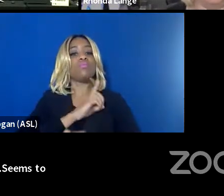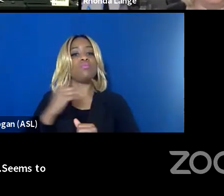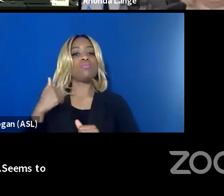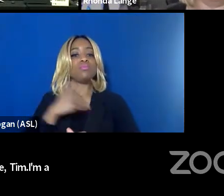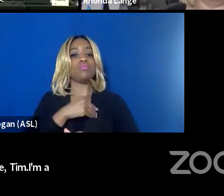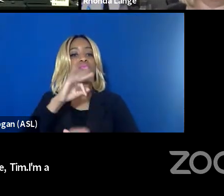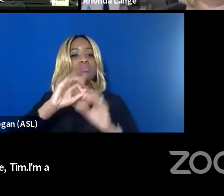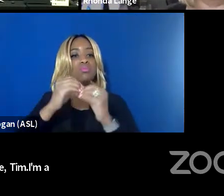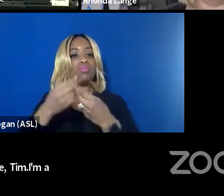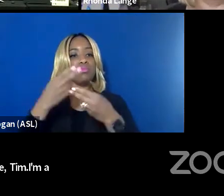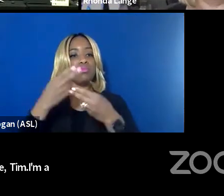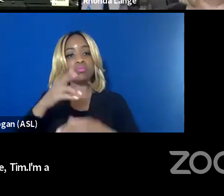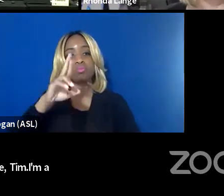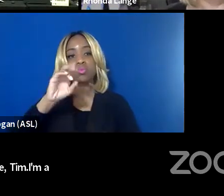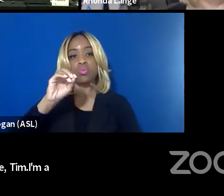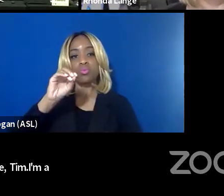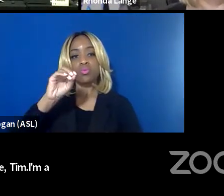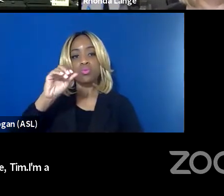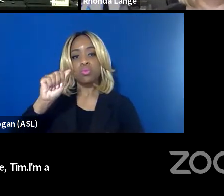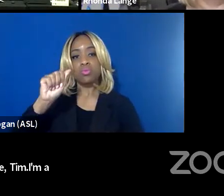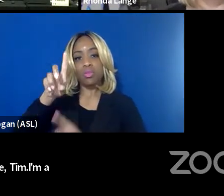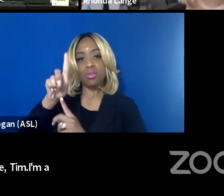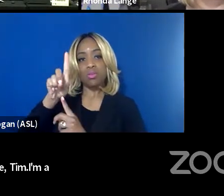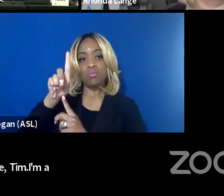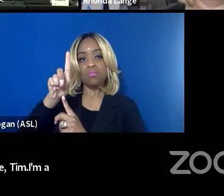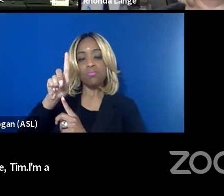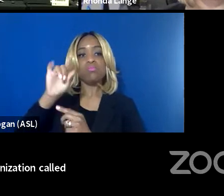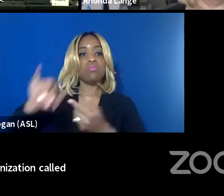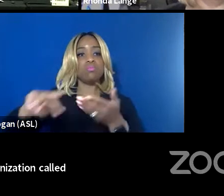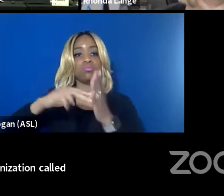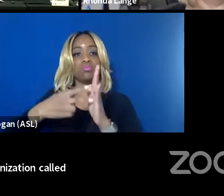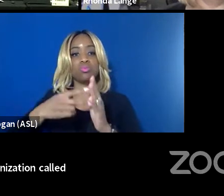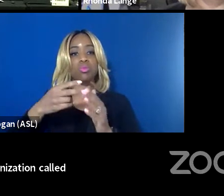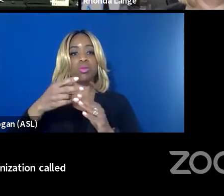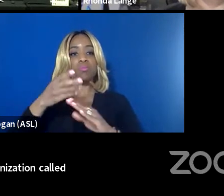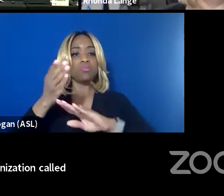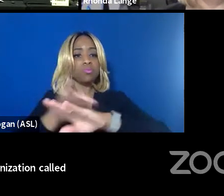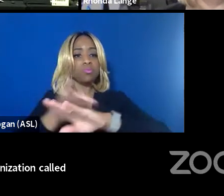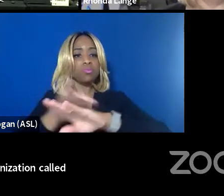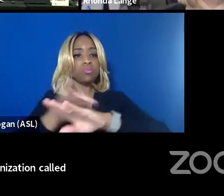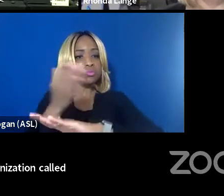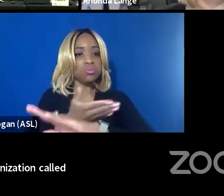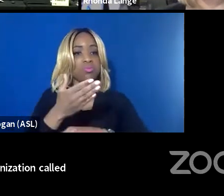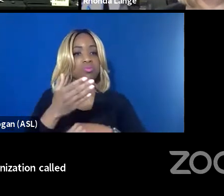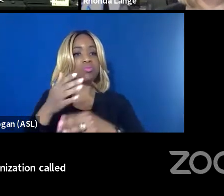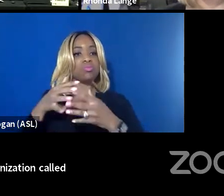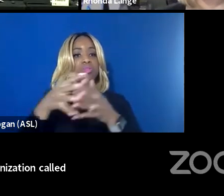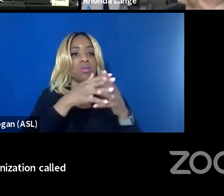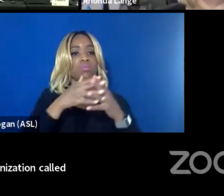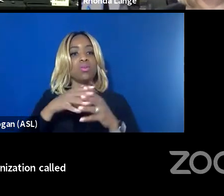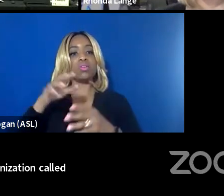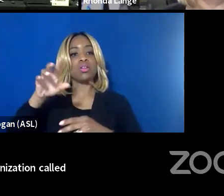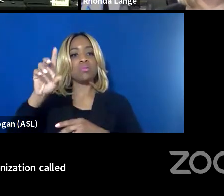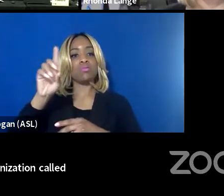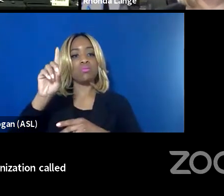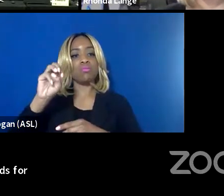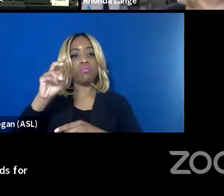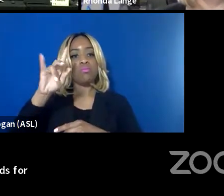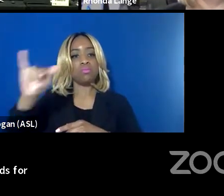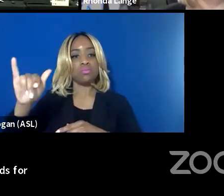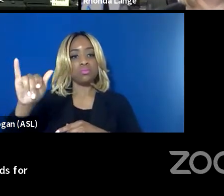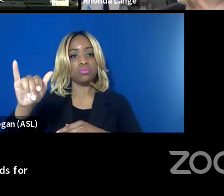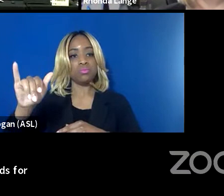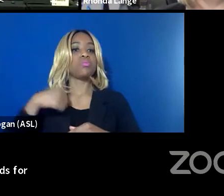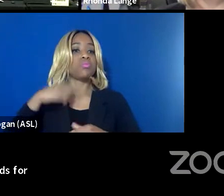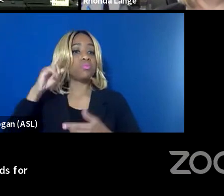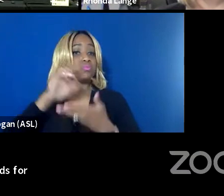organization called ROAD, R-O-A-D, which stands for Reviving Our American Democracy, which I believe is the